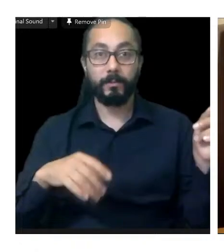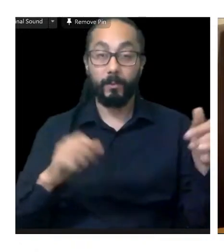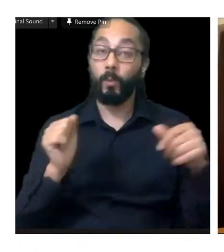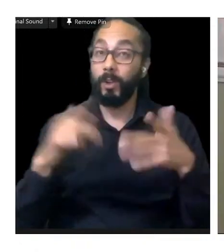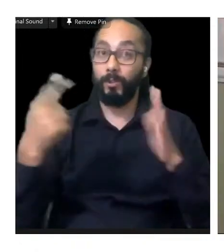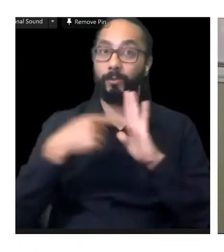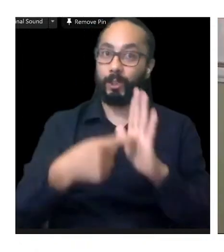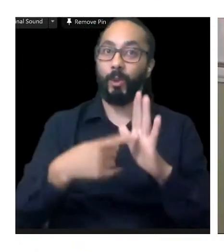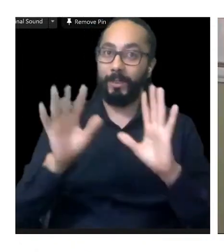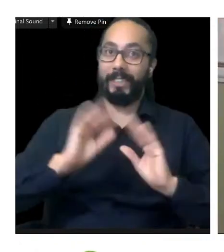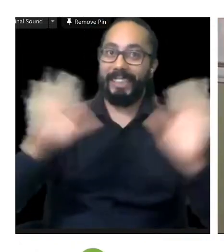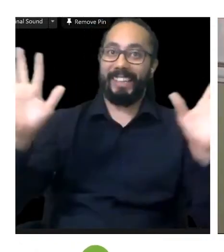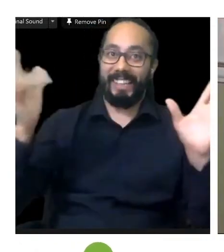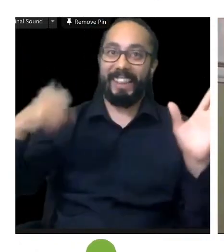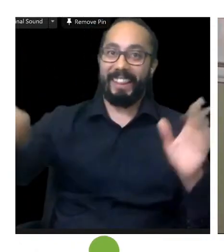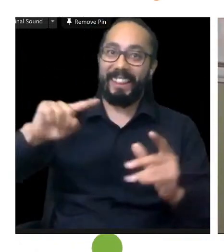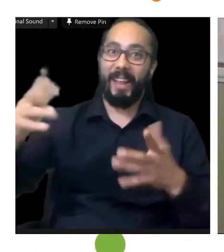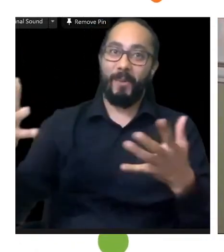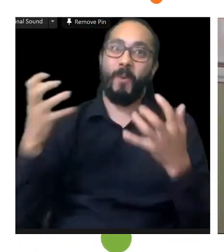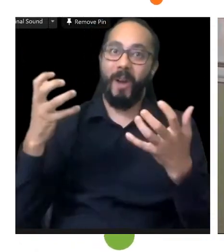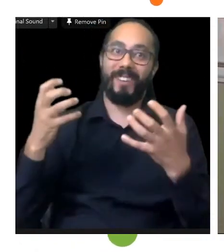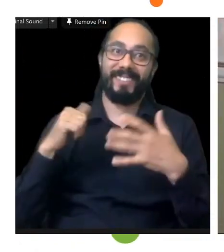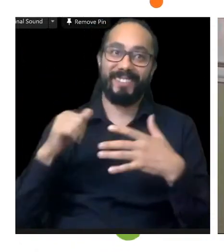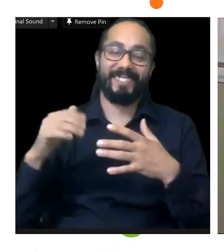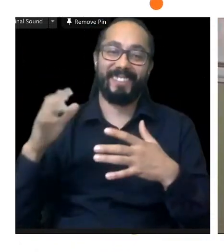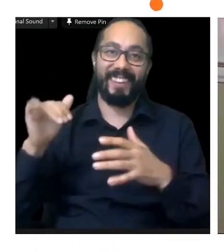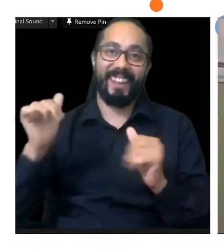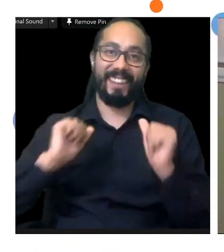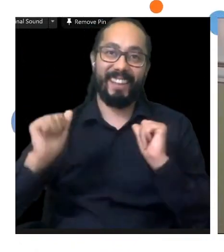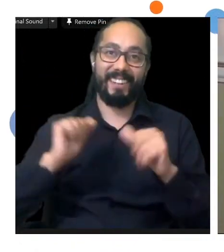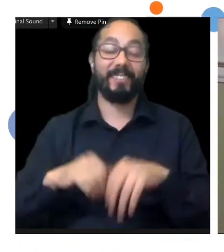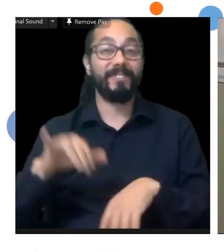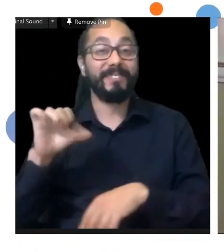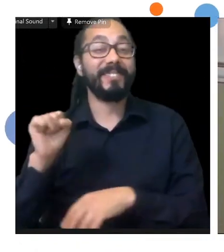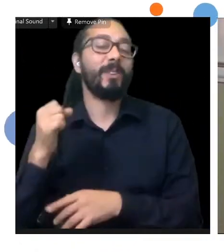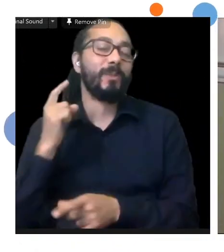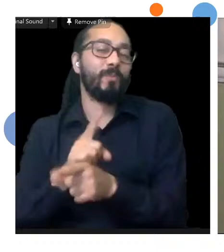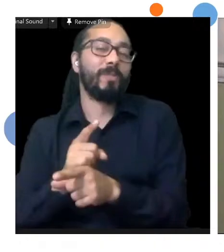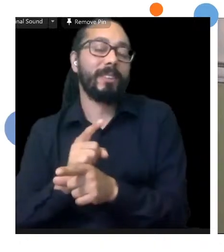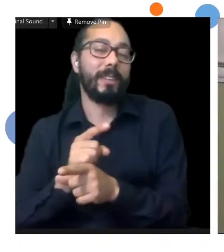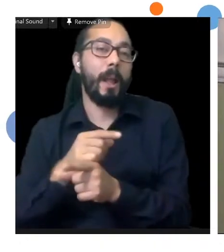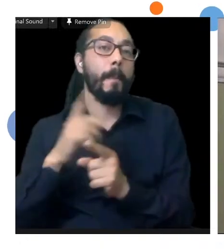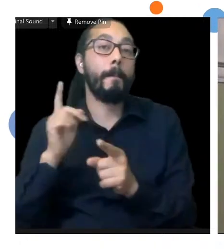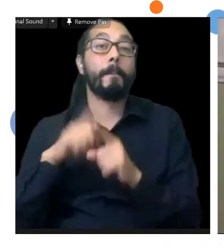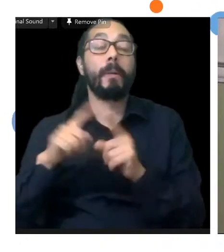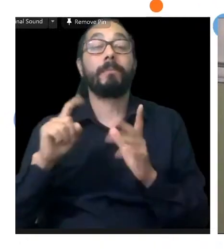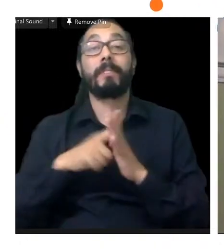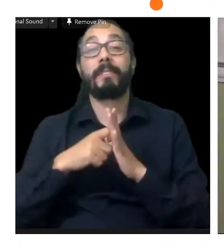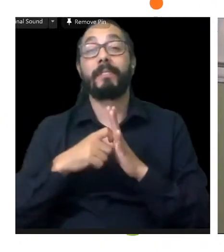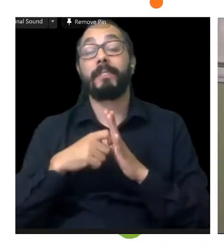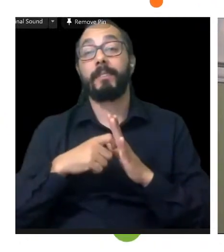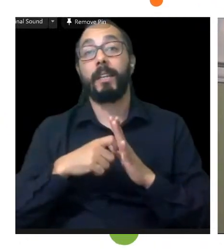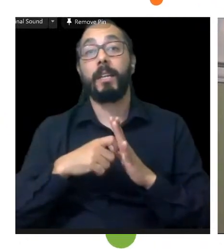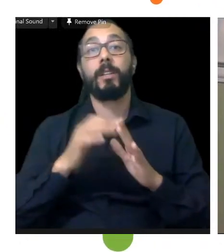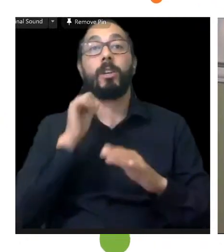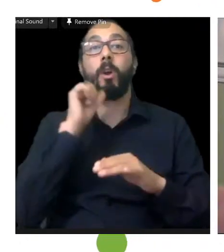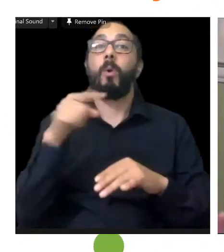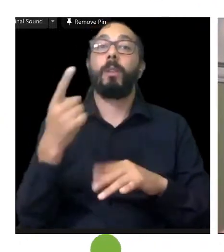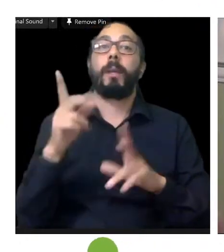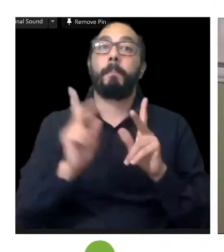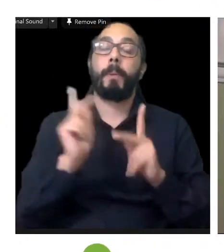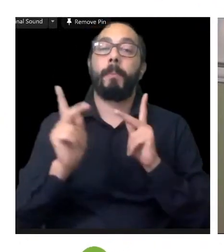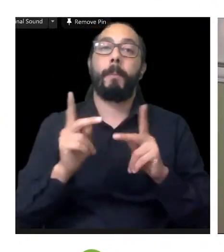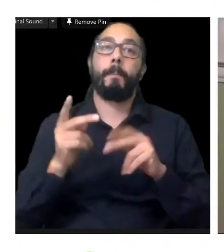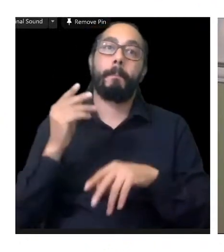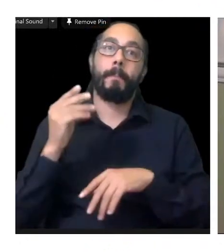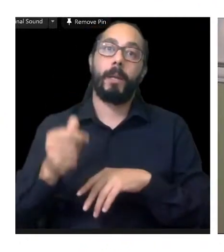Well, yes, that's been the wonderful thing. I think the key to that too, though, is that it's not just people paying,